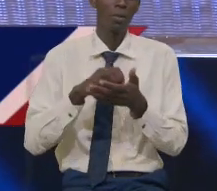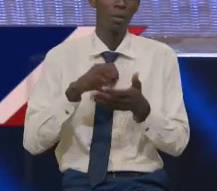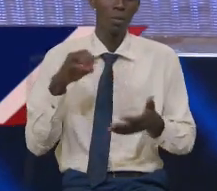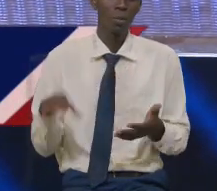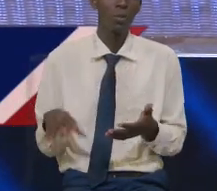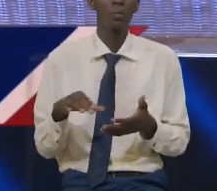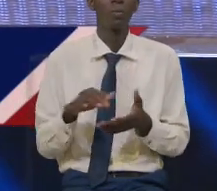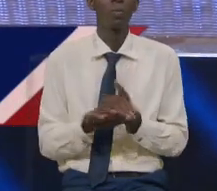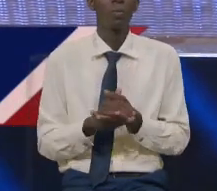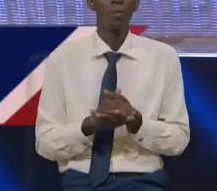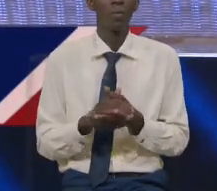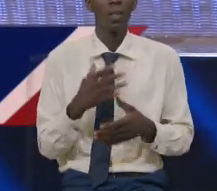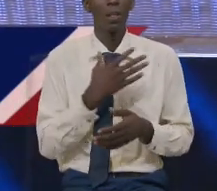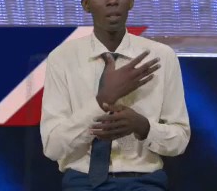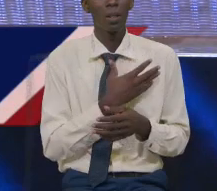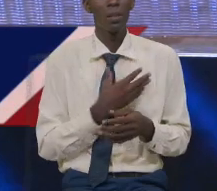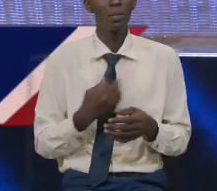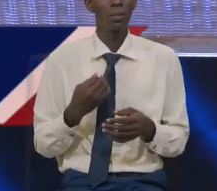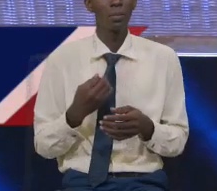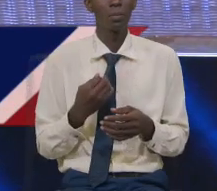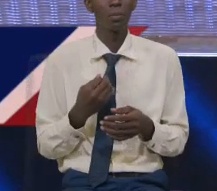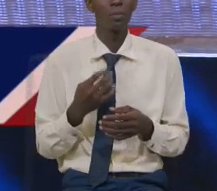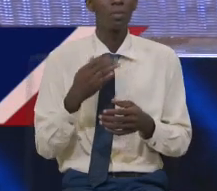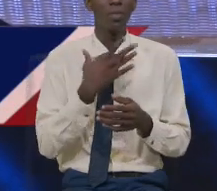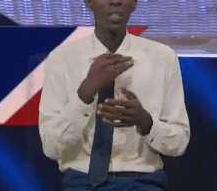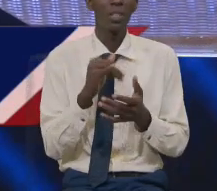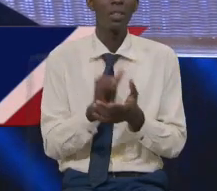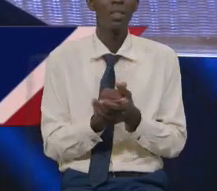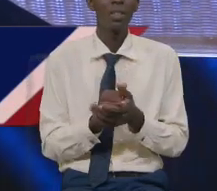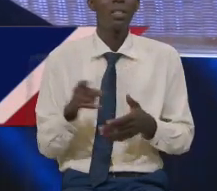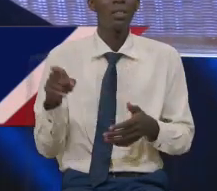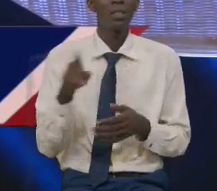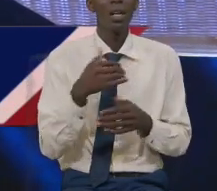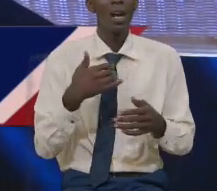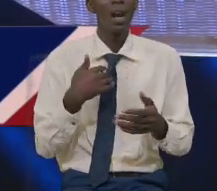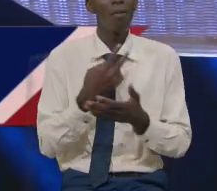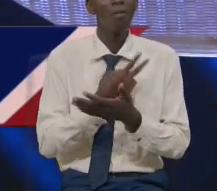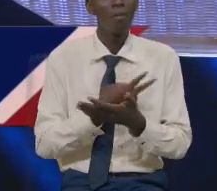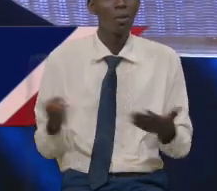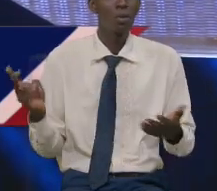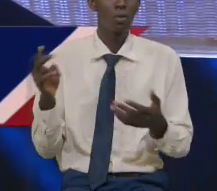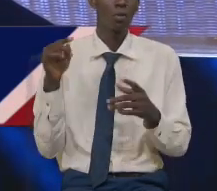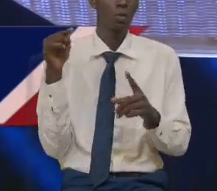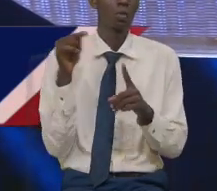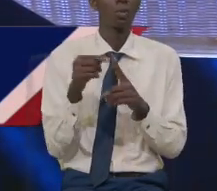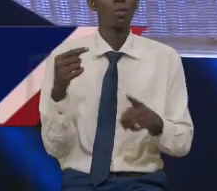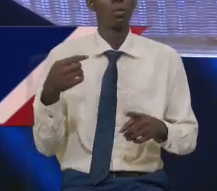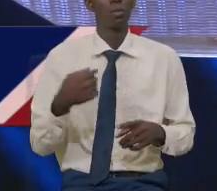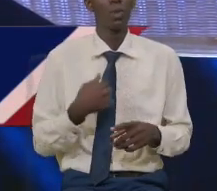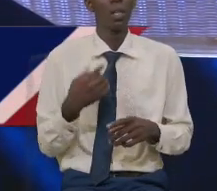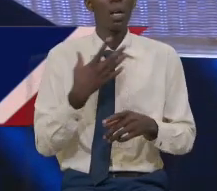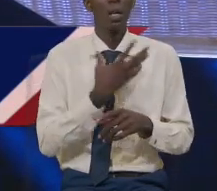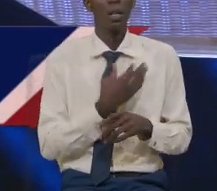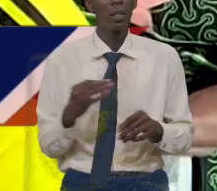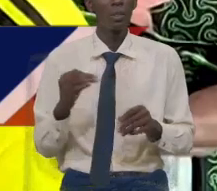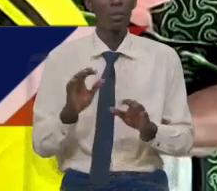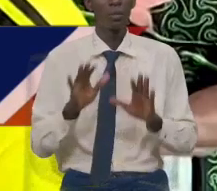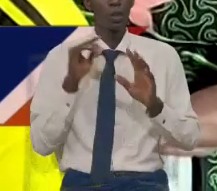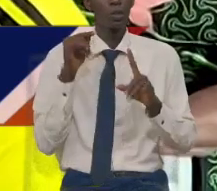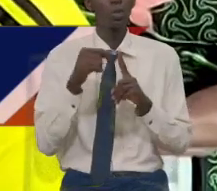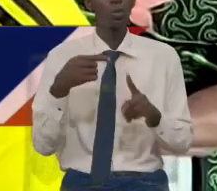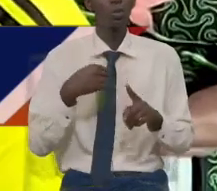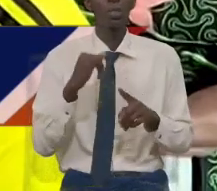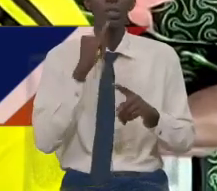heart far from me, and their fear toward me is taught by